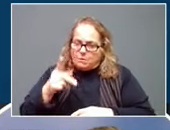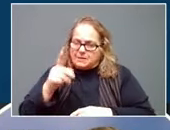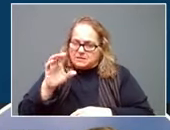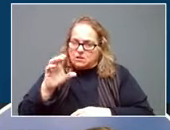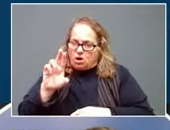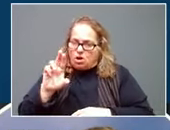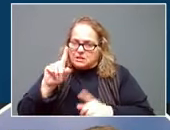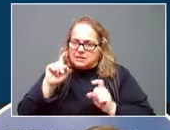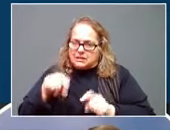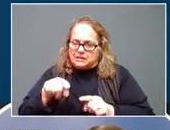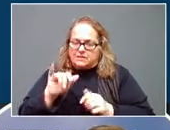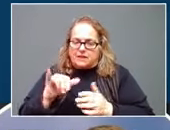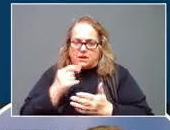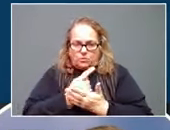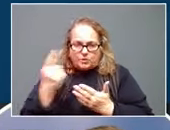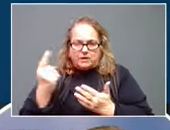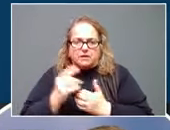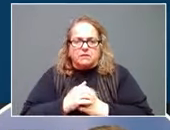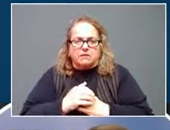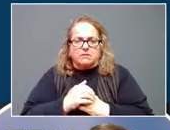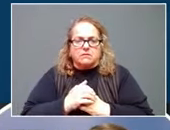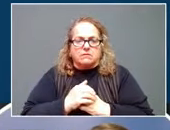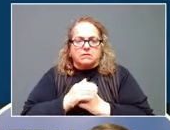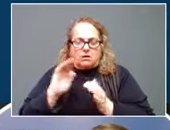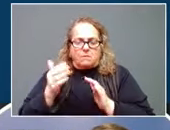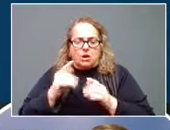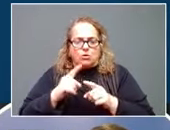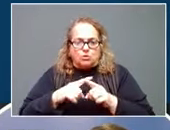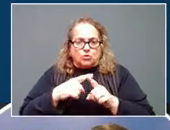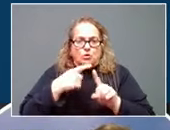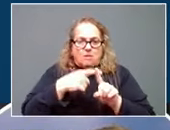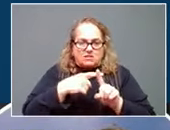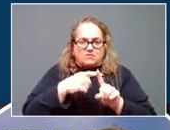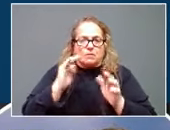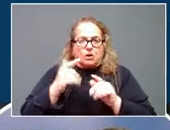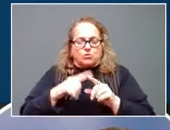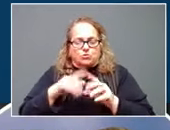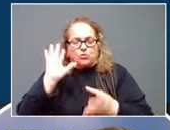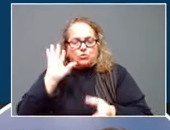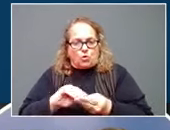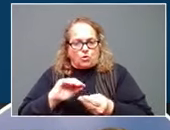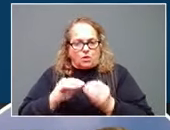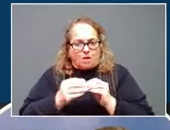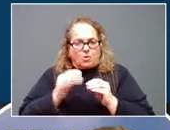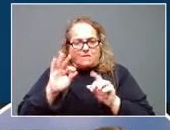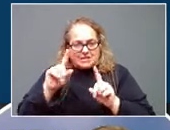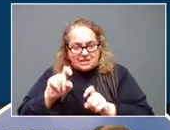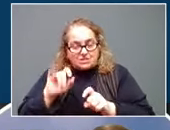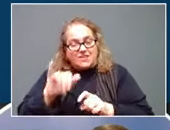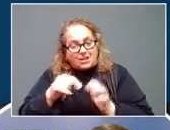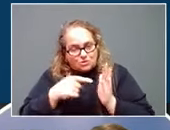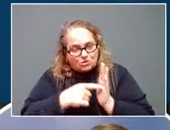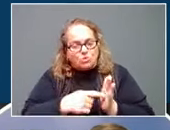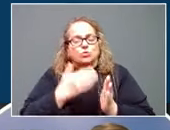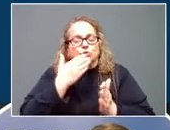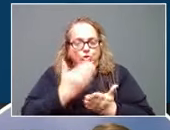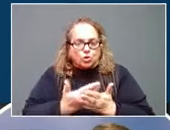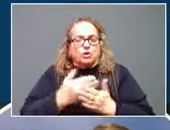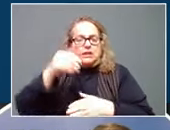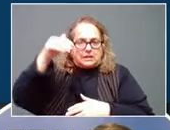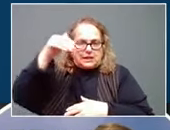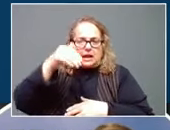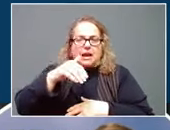week, compared to the positives compared to the total number of tests. So that shows a good decline, one we ought to